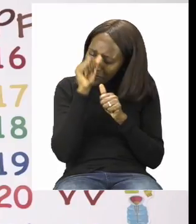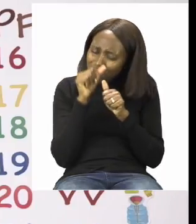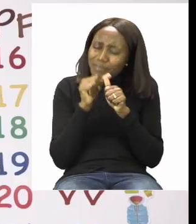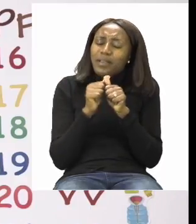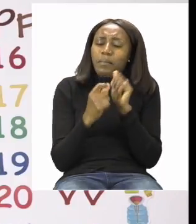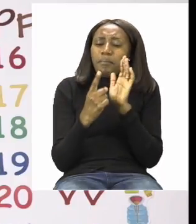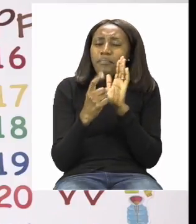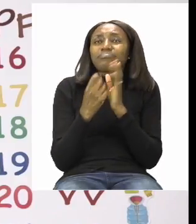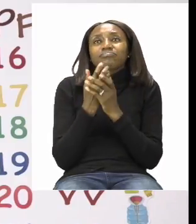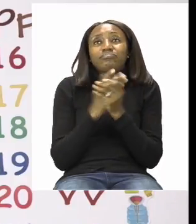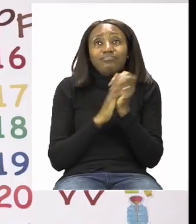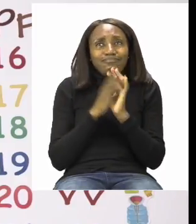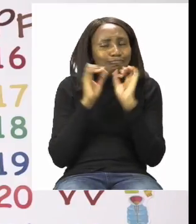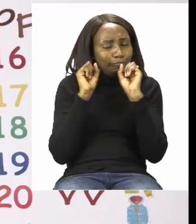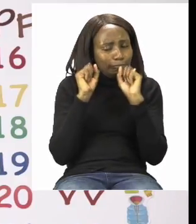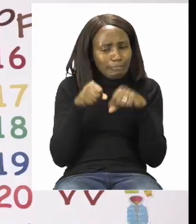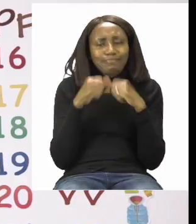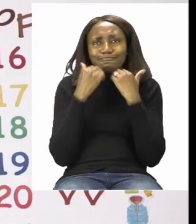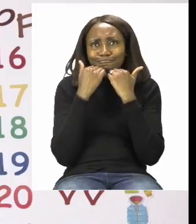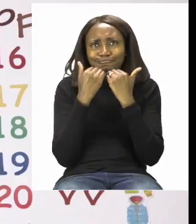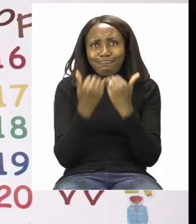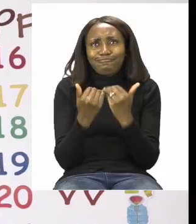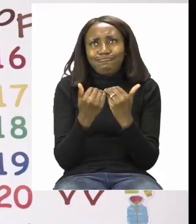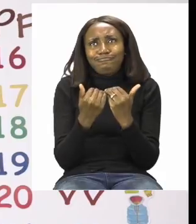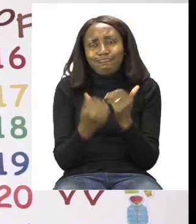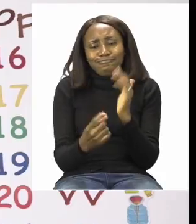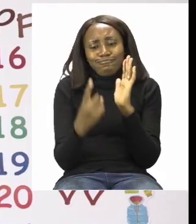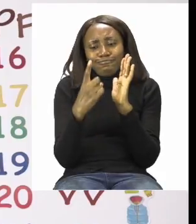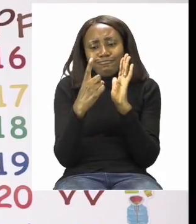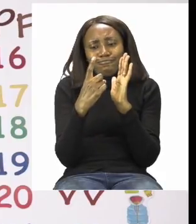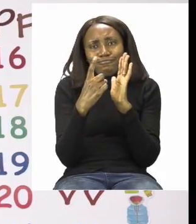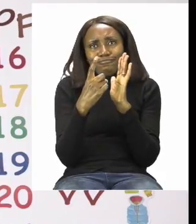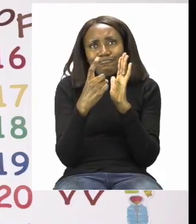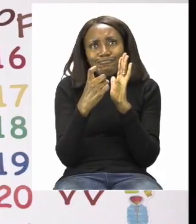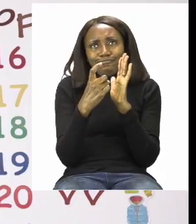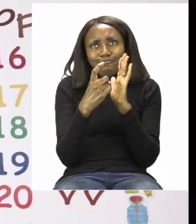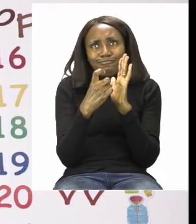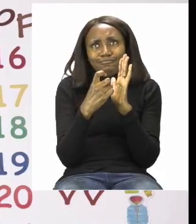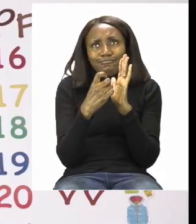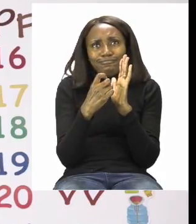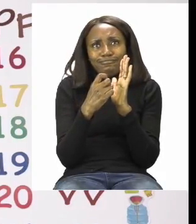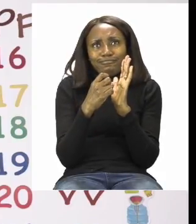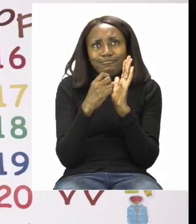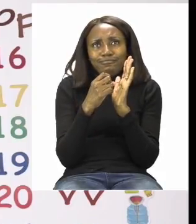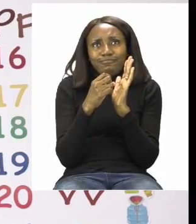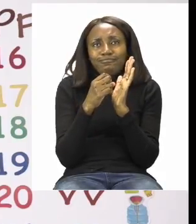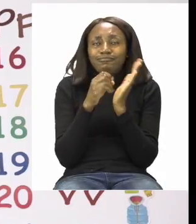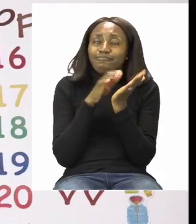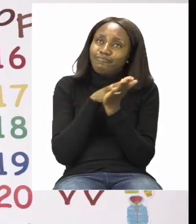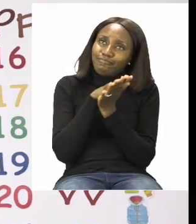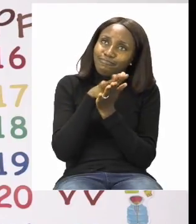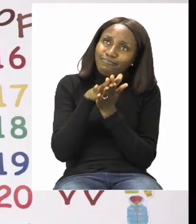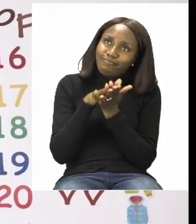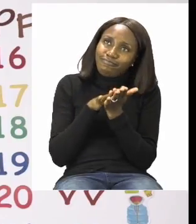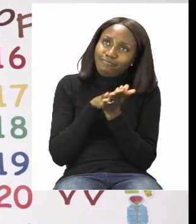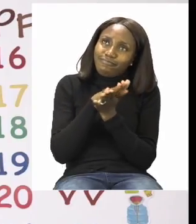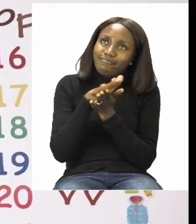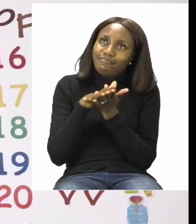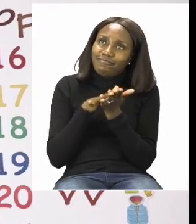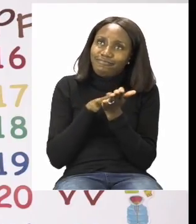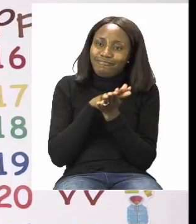to sanitize. So let's take our sanitizer and then we rub